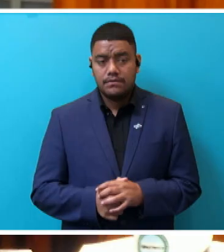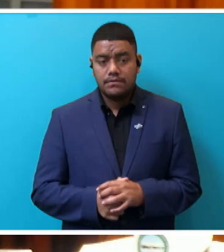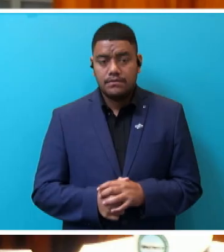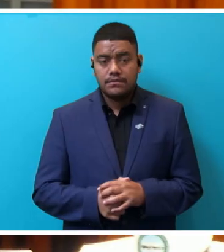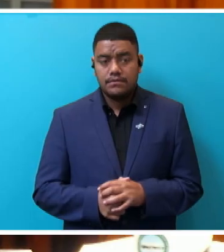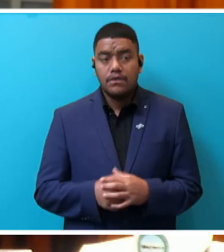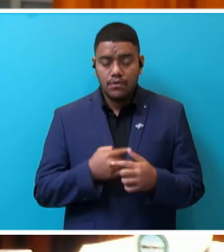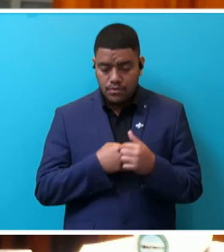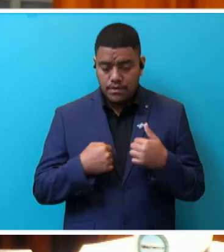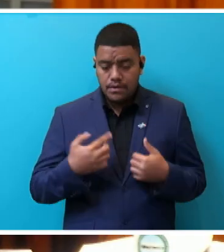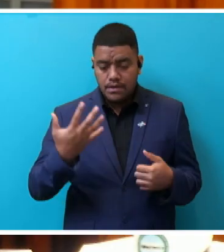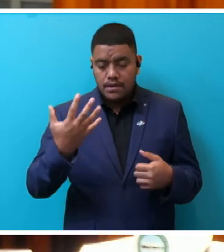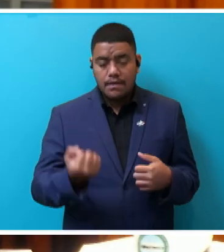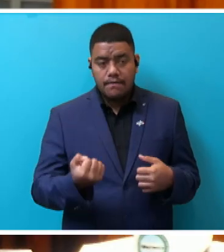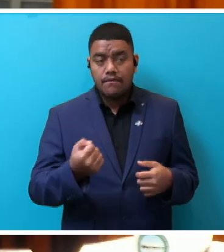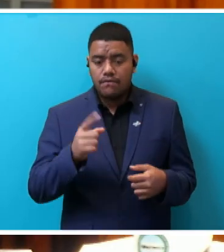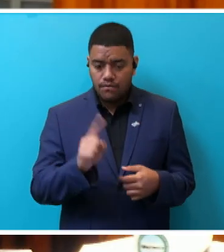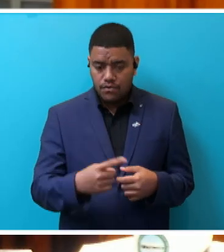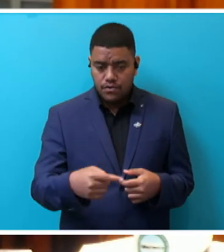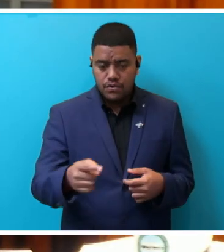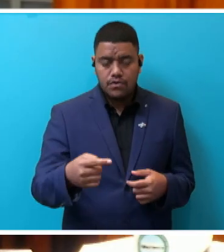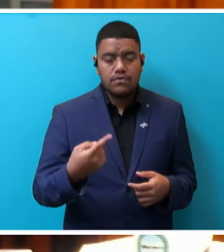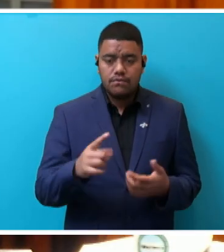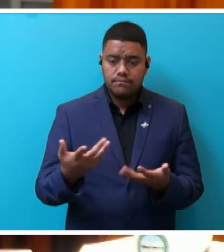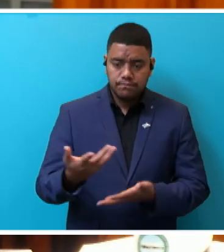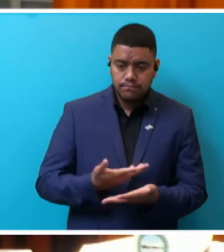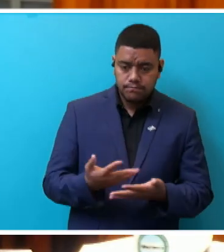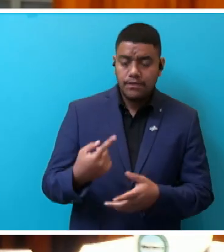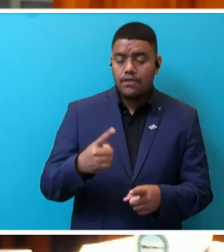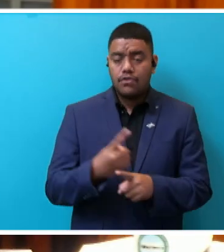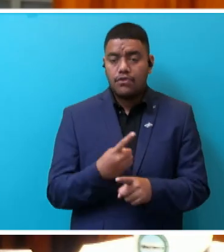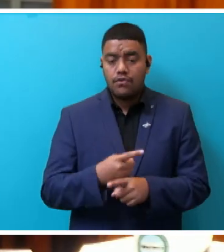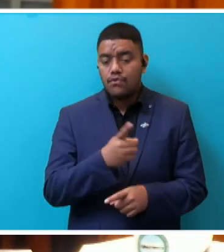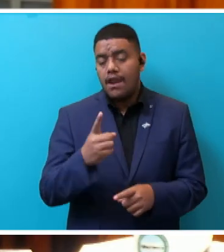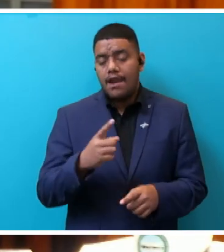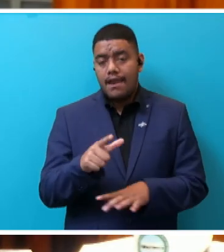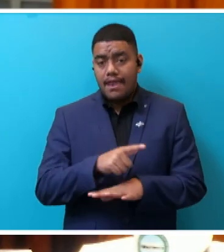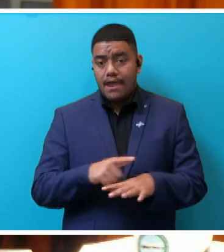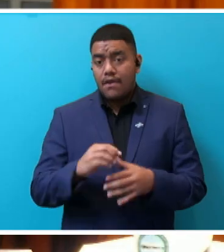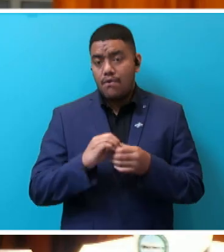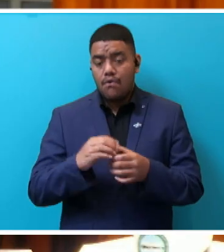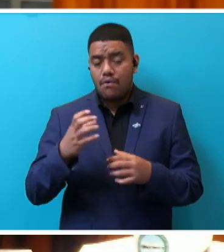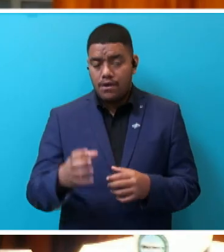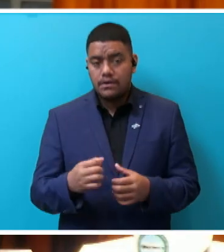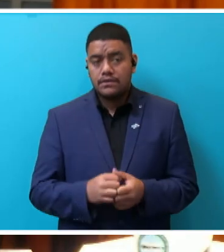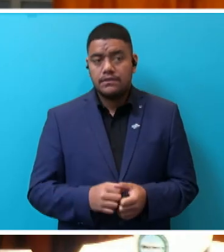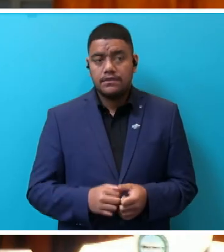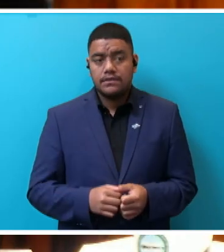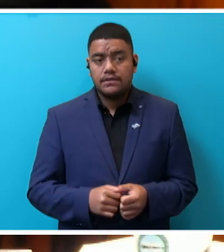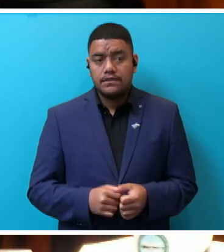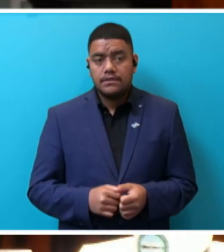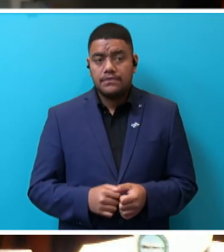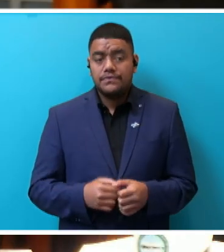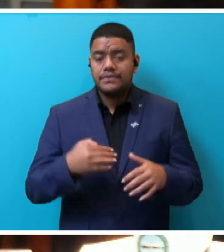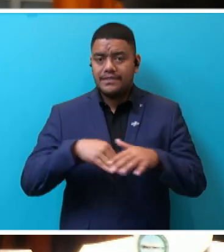we have continued to liaise, continued to talk to landowning units, the landowning unit in